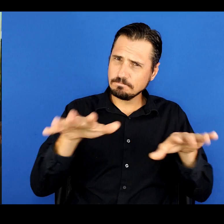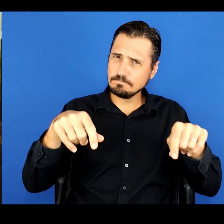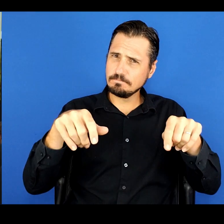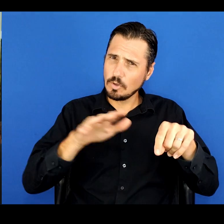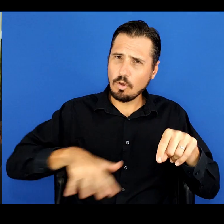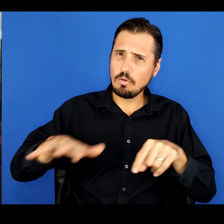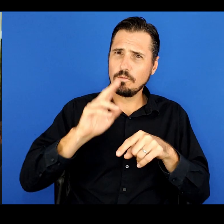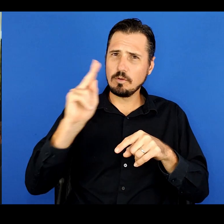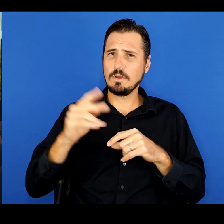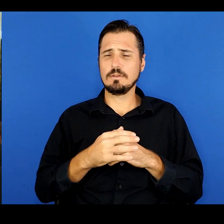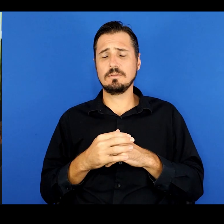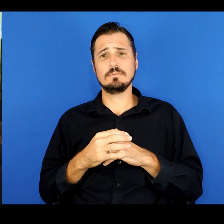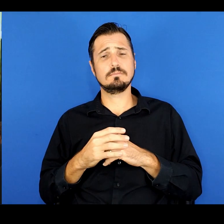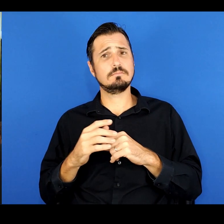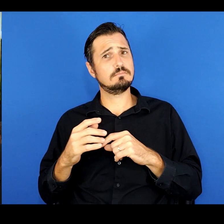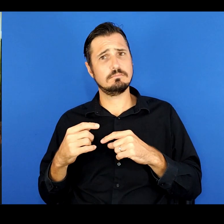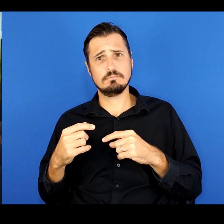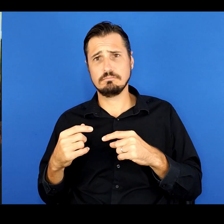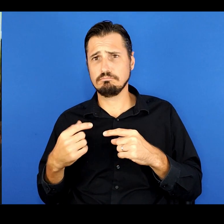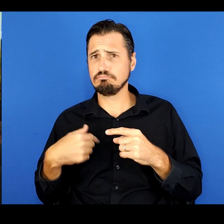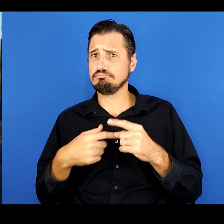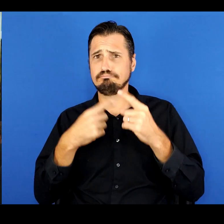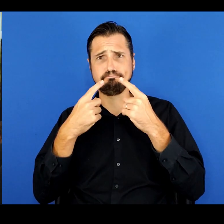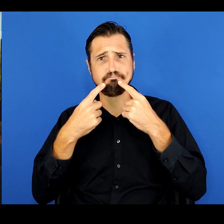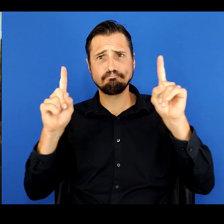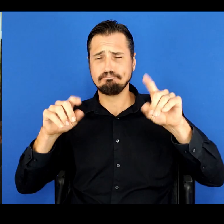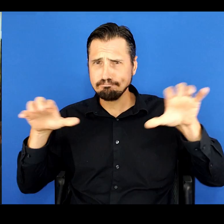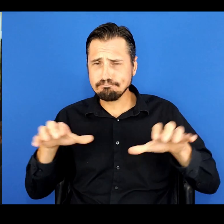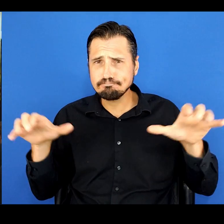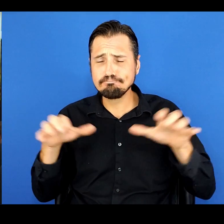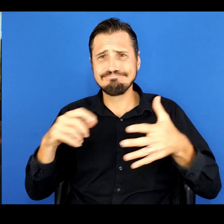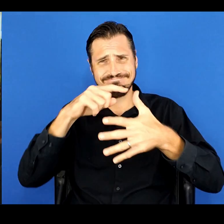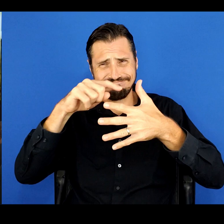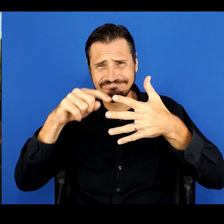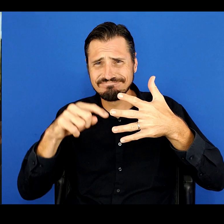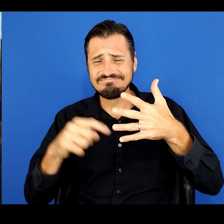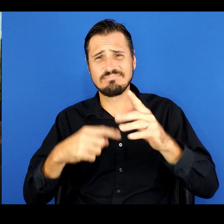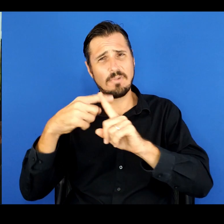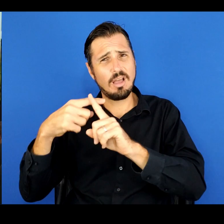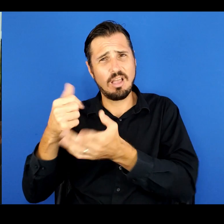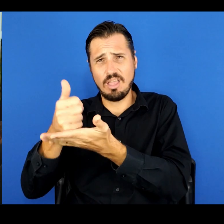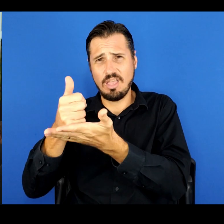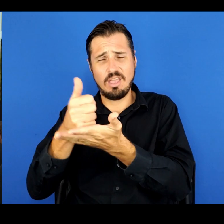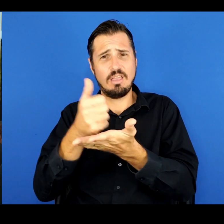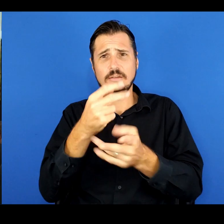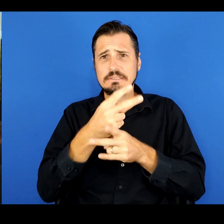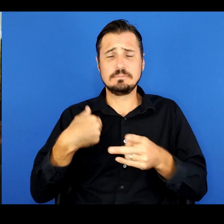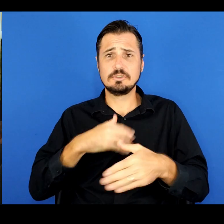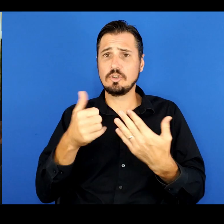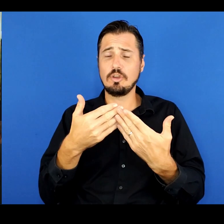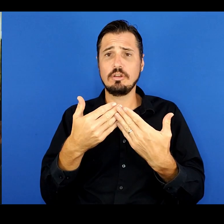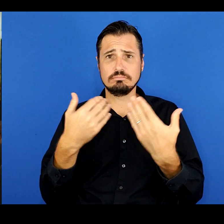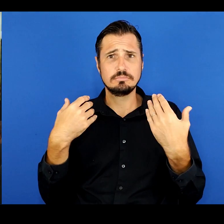the complex area. We have successfully implemented many health and safety strategies and are now